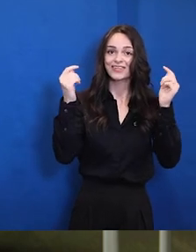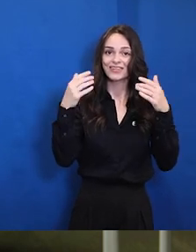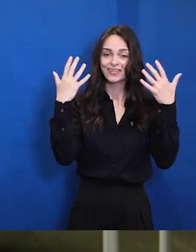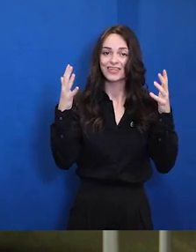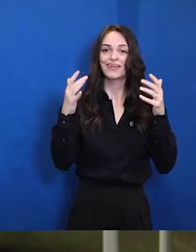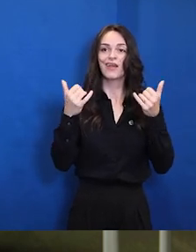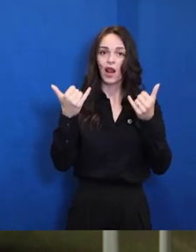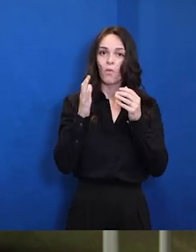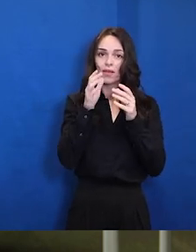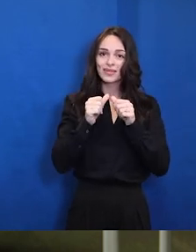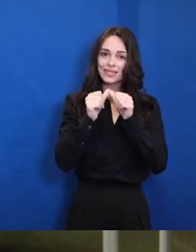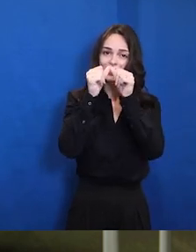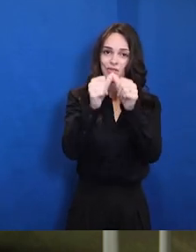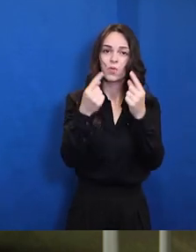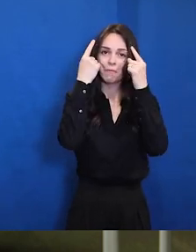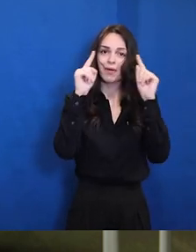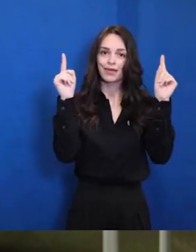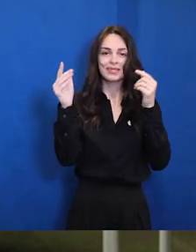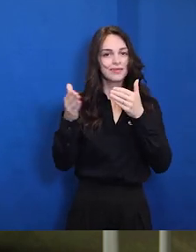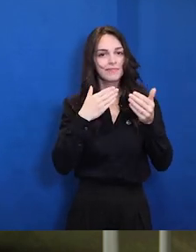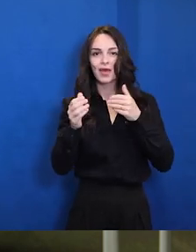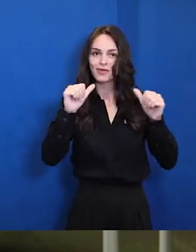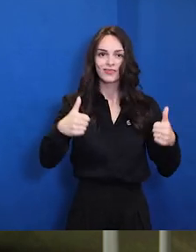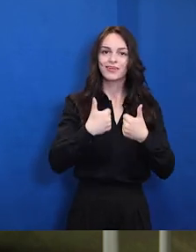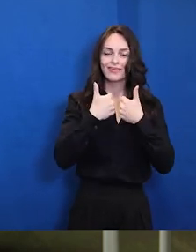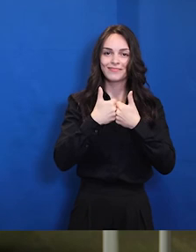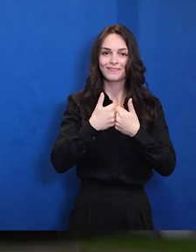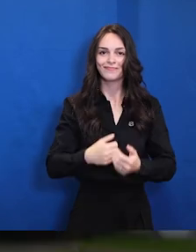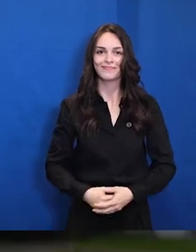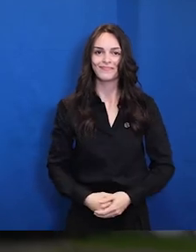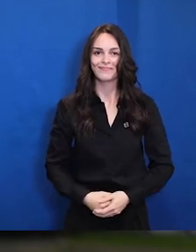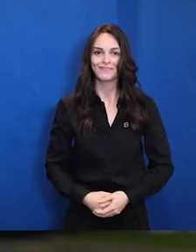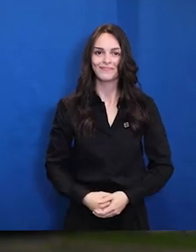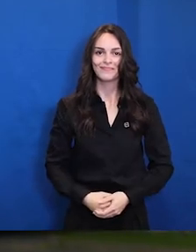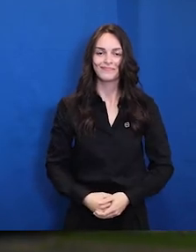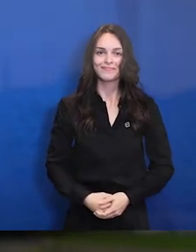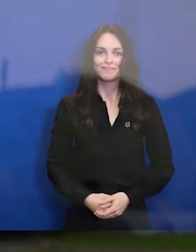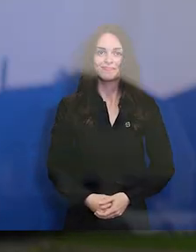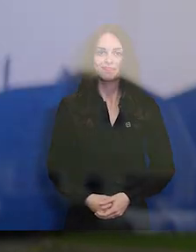and we will continue to make it, despite what challenges we face.